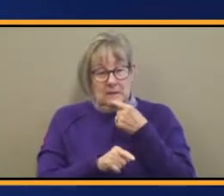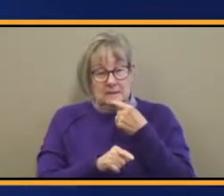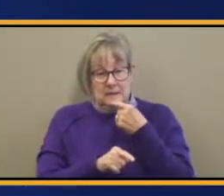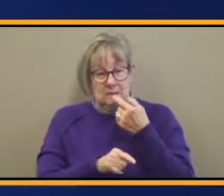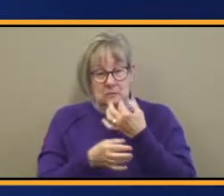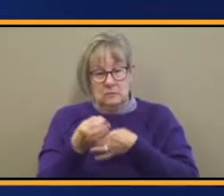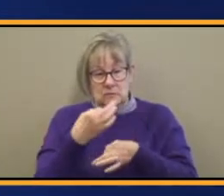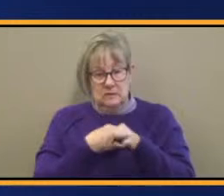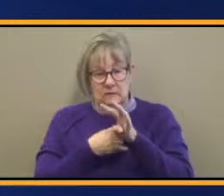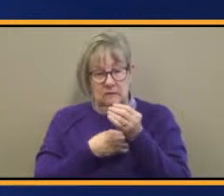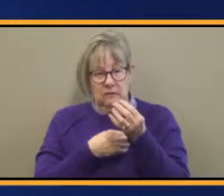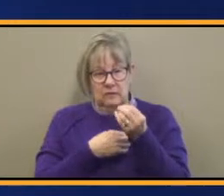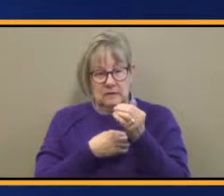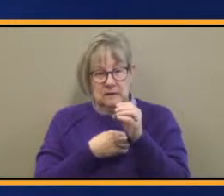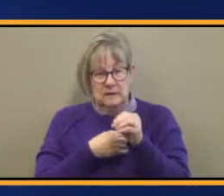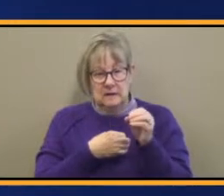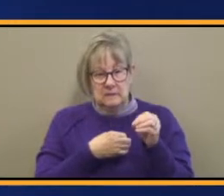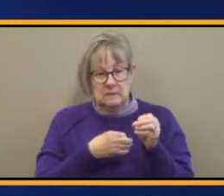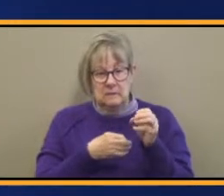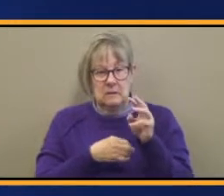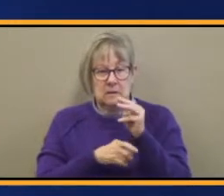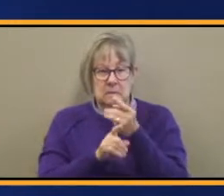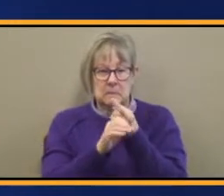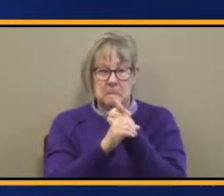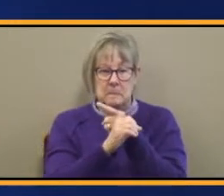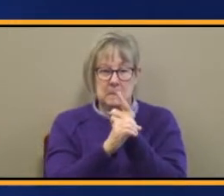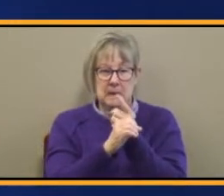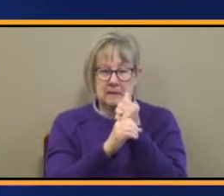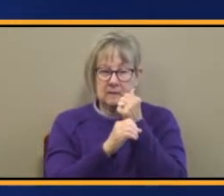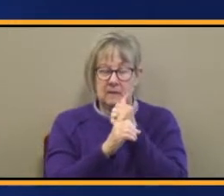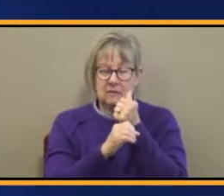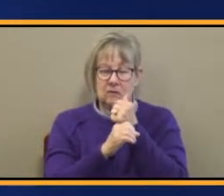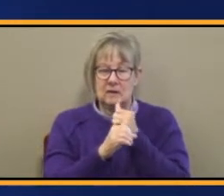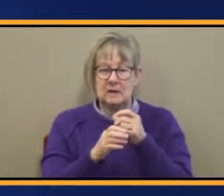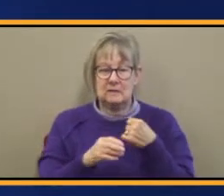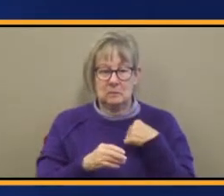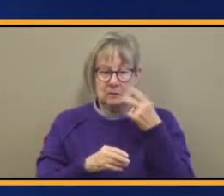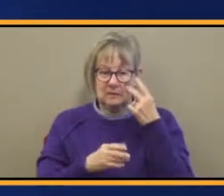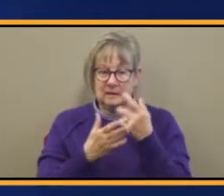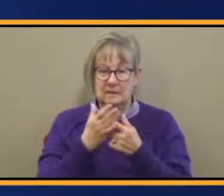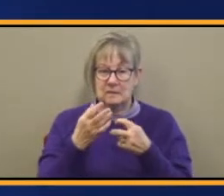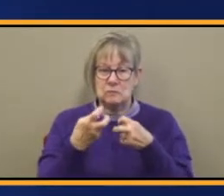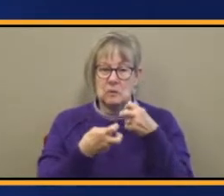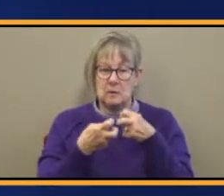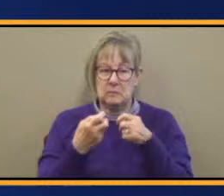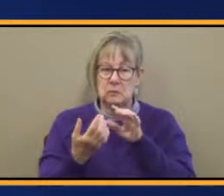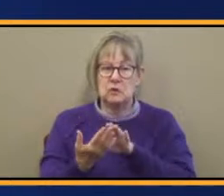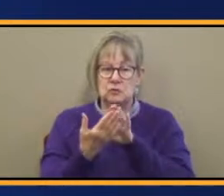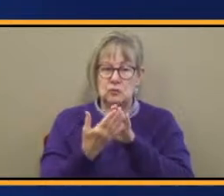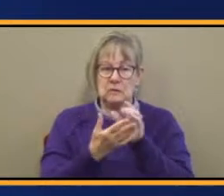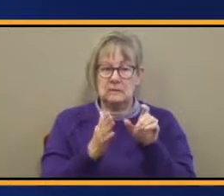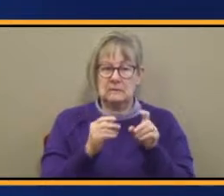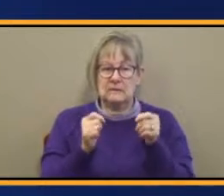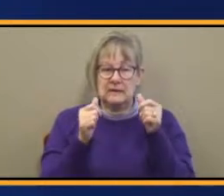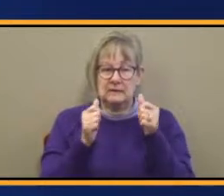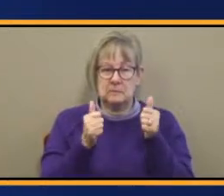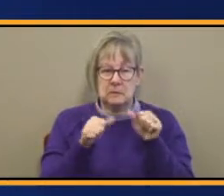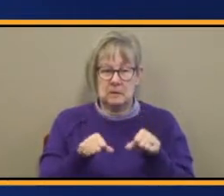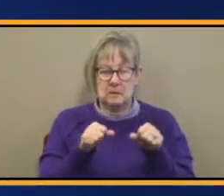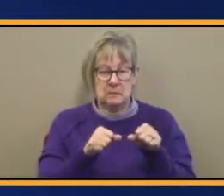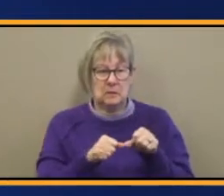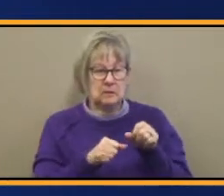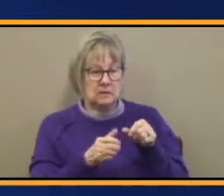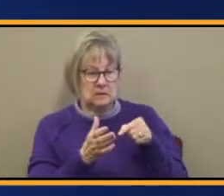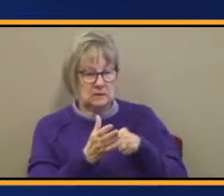replacing 1,400 meters a day. So we are seeing some glitches, but we're addressing them as fast as possible. Okay, so this is